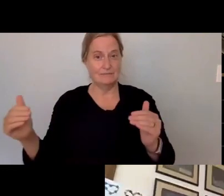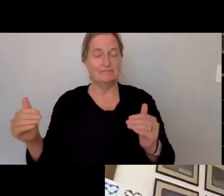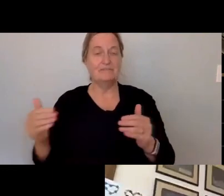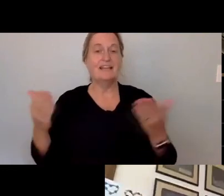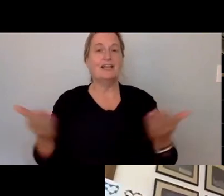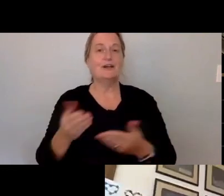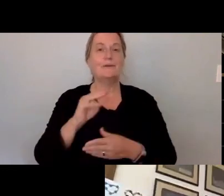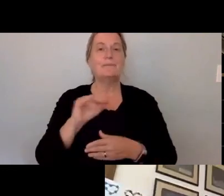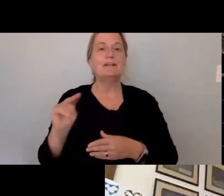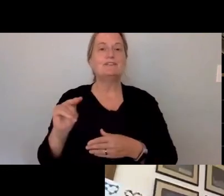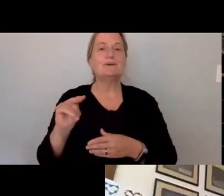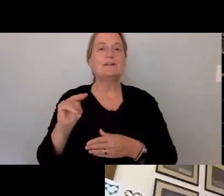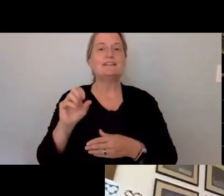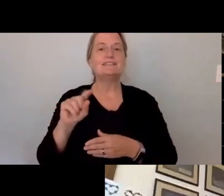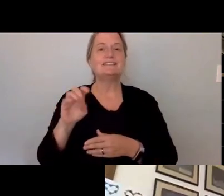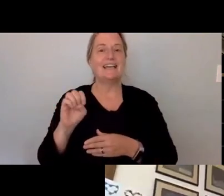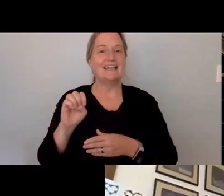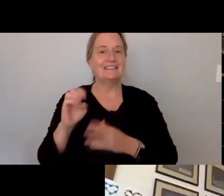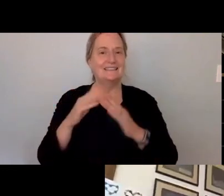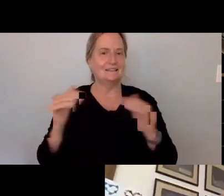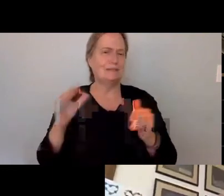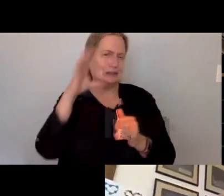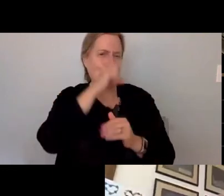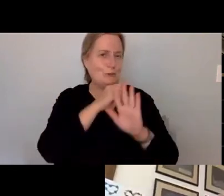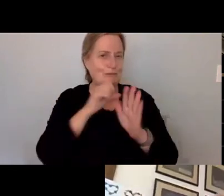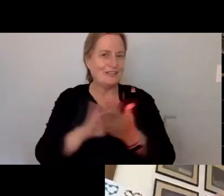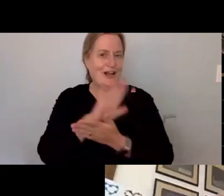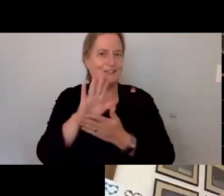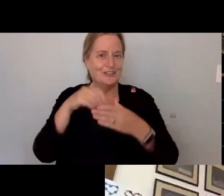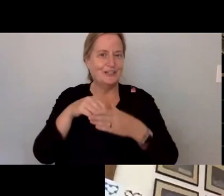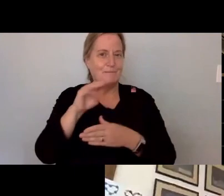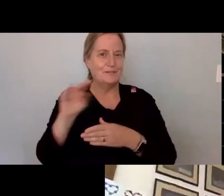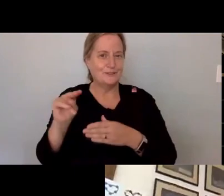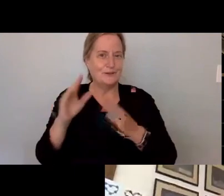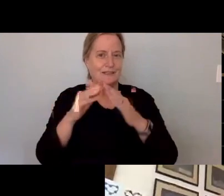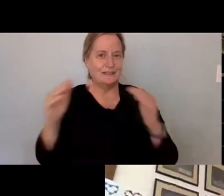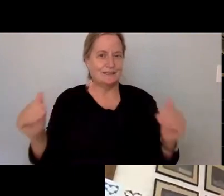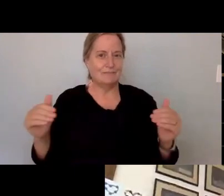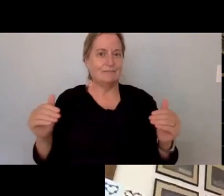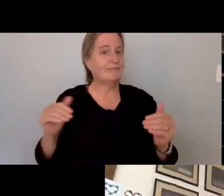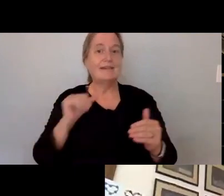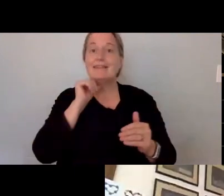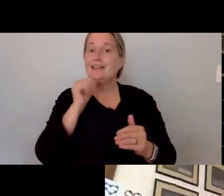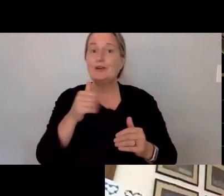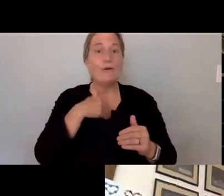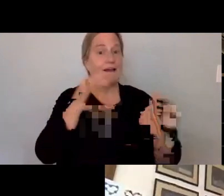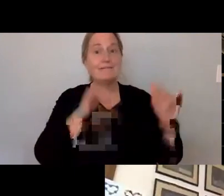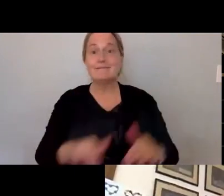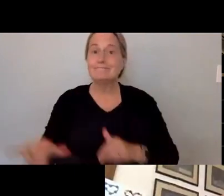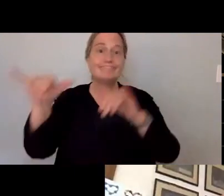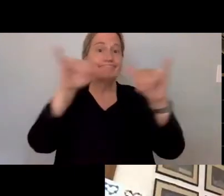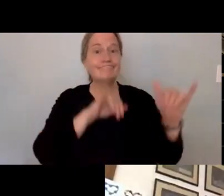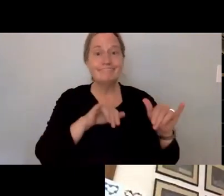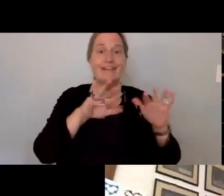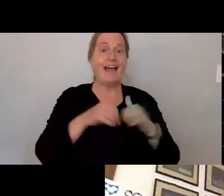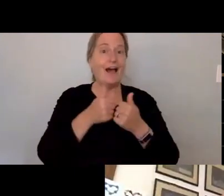State system, let's assume it's Minnesota State system, right? They don't have consistency campus to campus on Section 504 of the